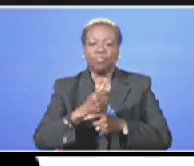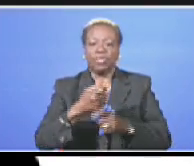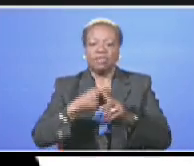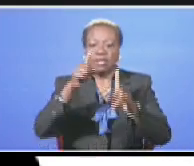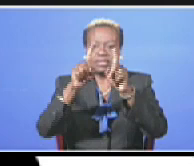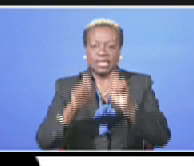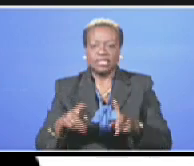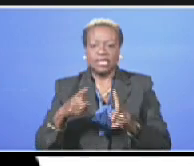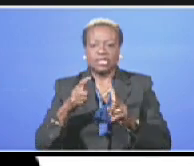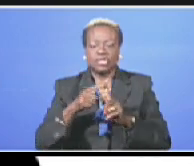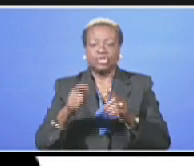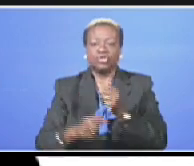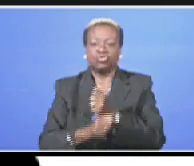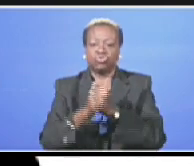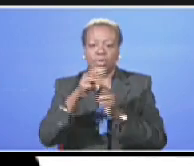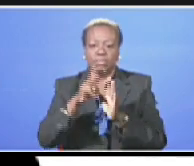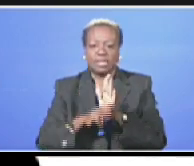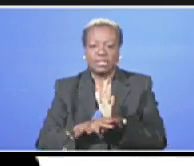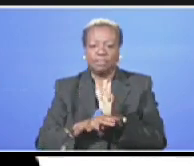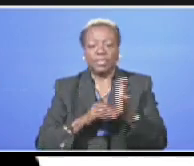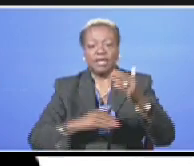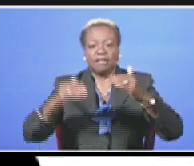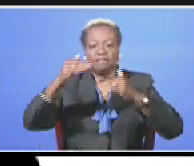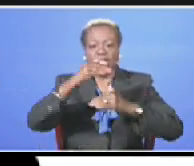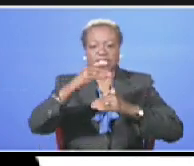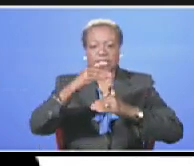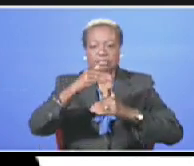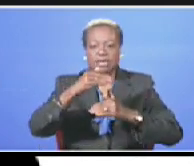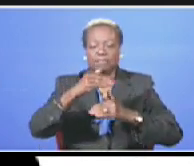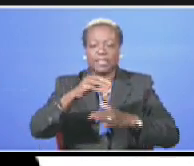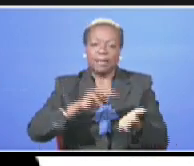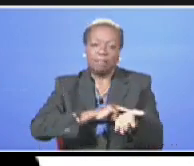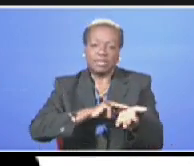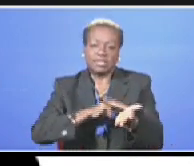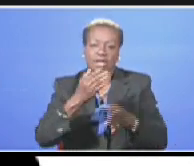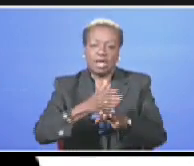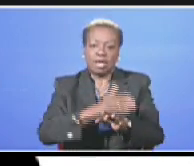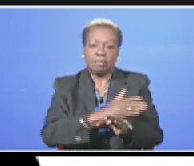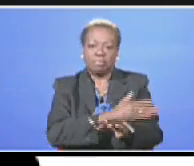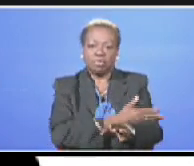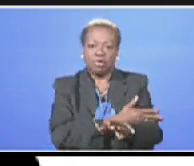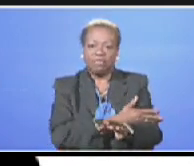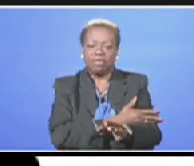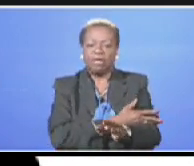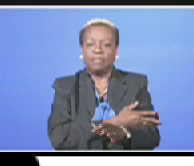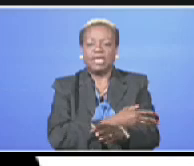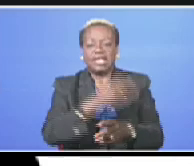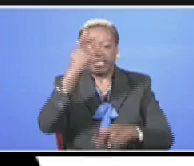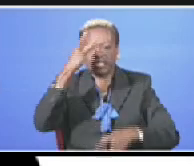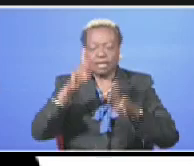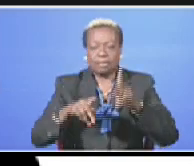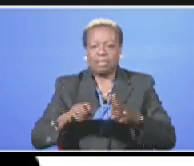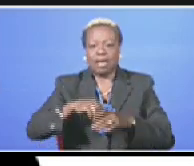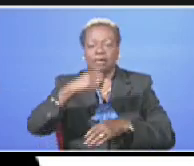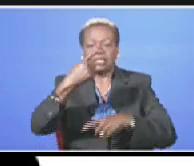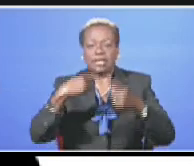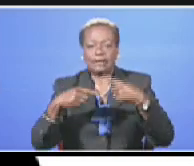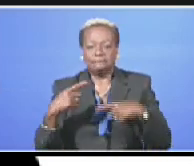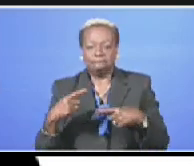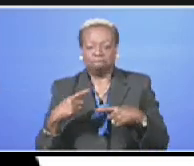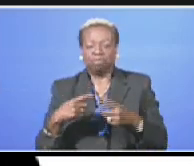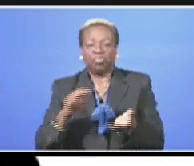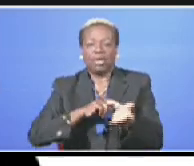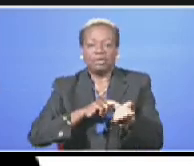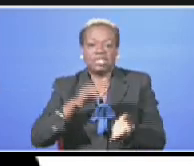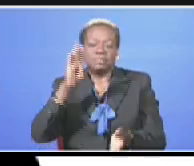to treatment, advancements in medication have significantly improved patient outcomes. Acting Director of the National HIV/AIDS Center,